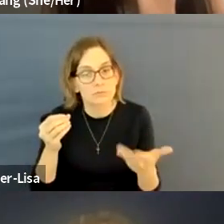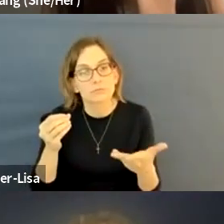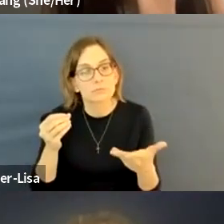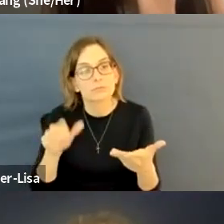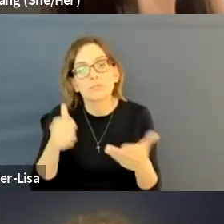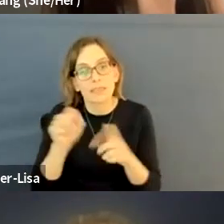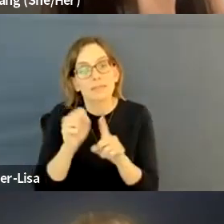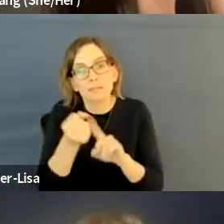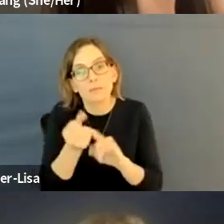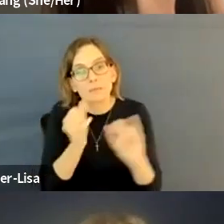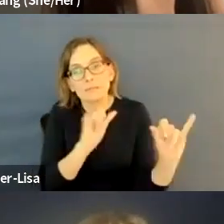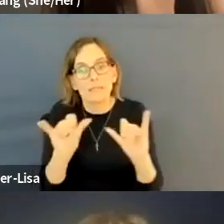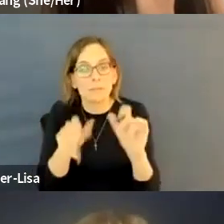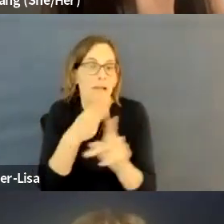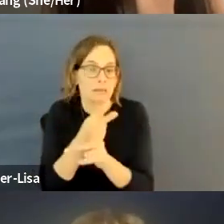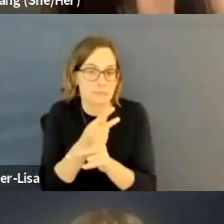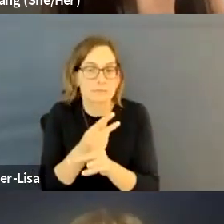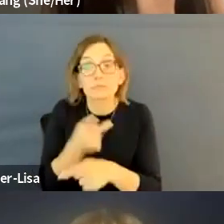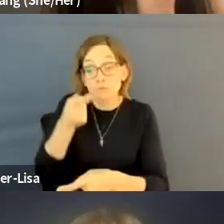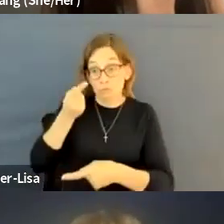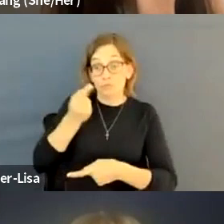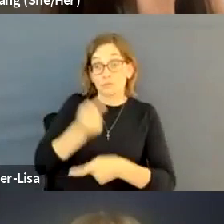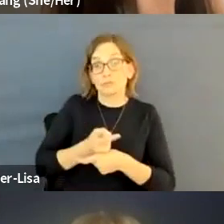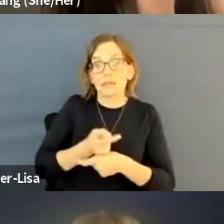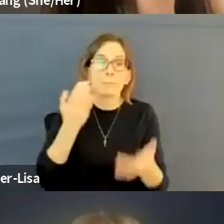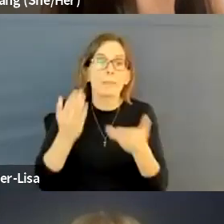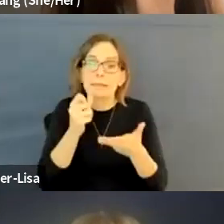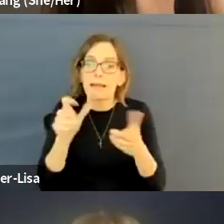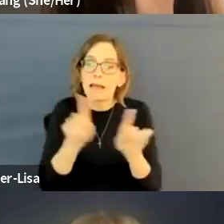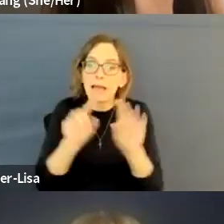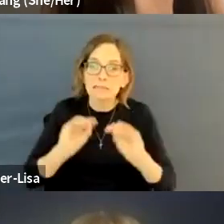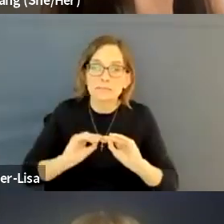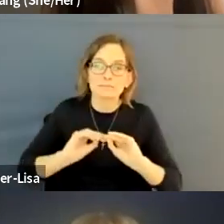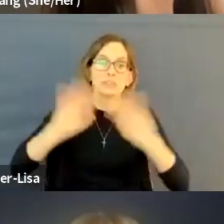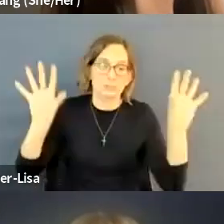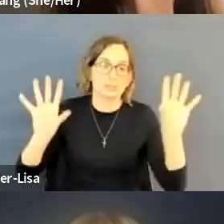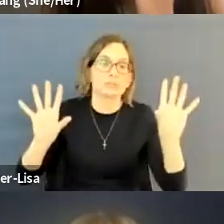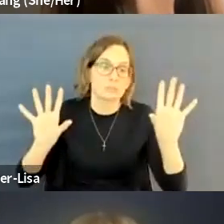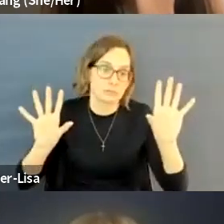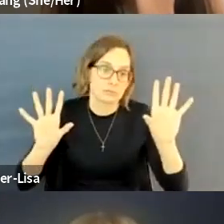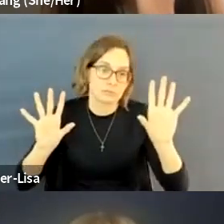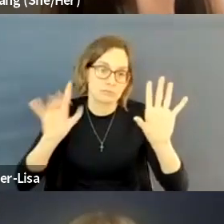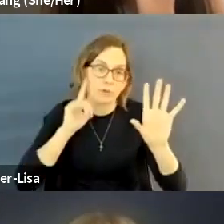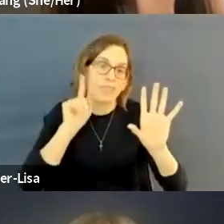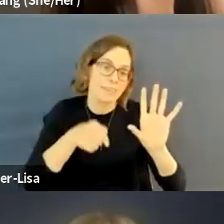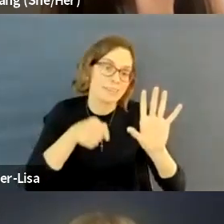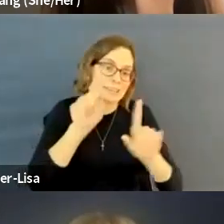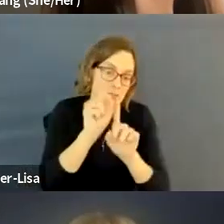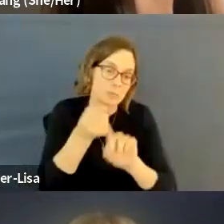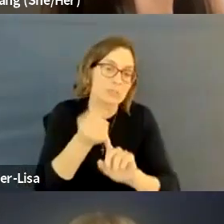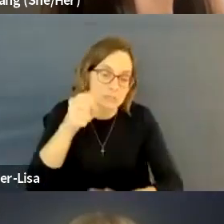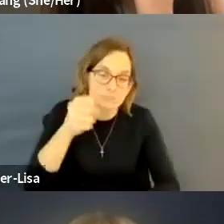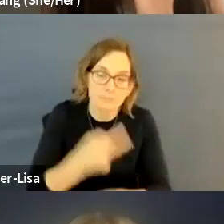situation with the same problem. Yeah, thank you. And sometimes it might not be as overt as this one was.